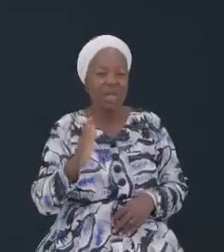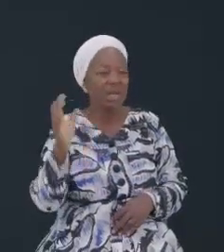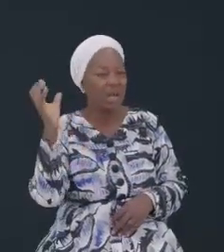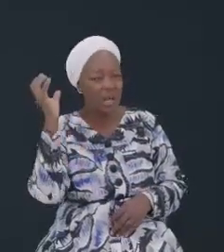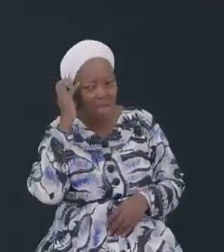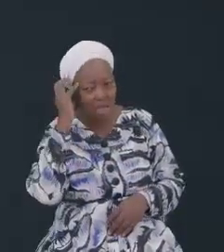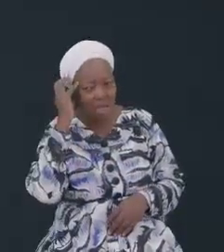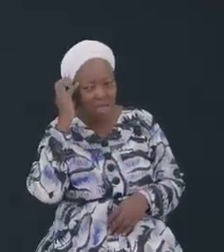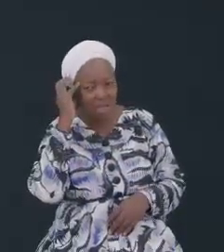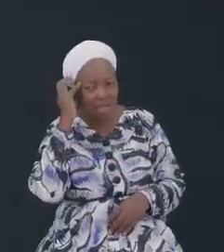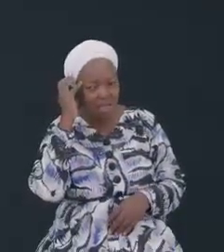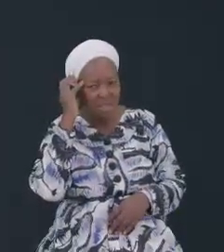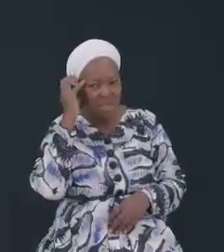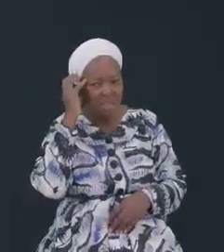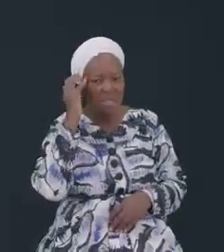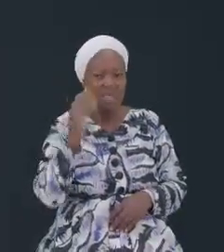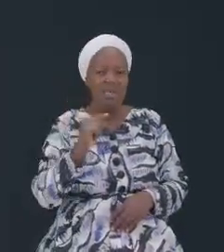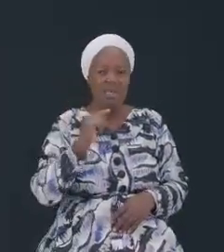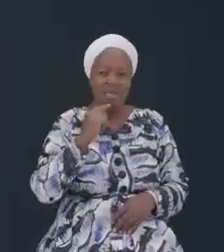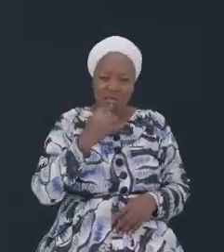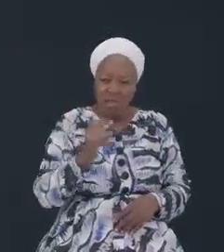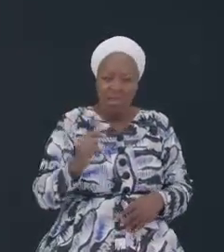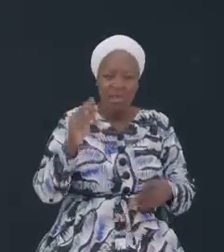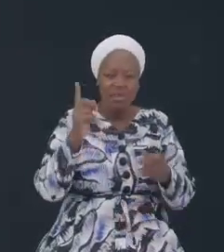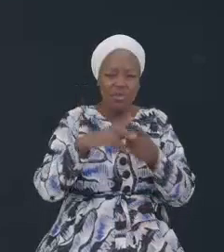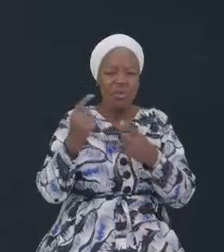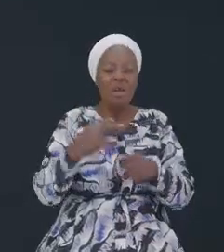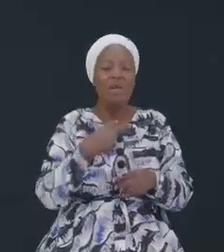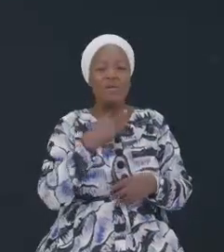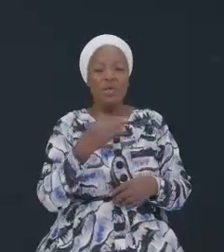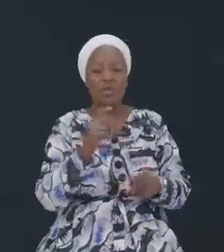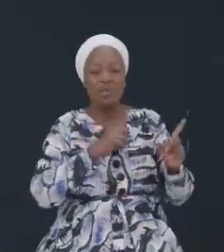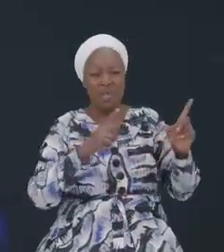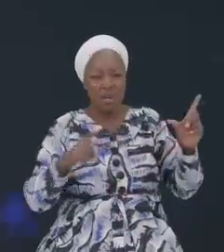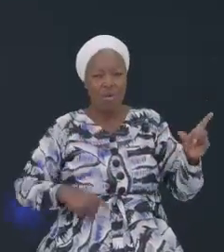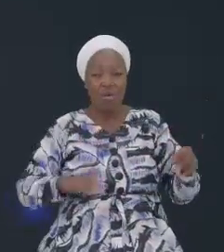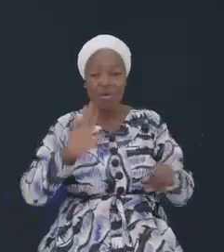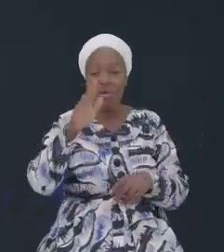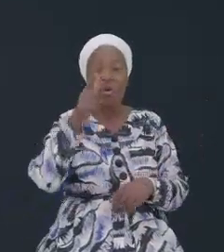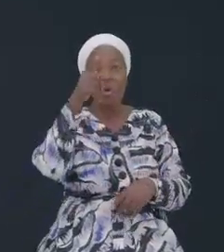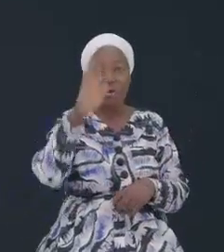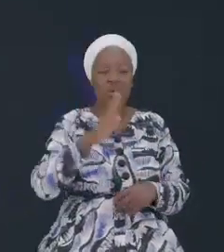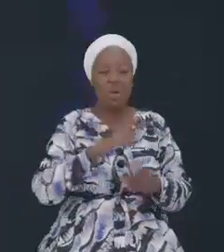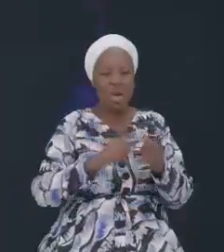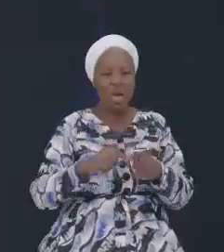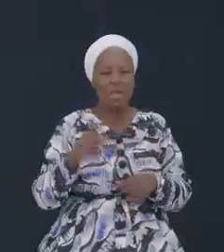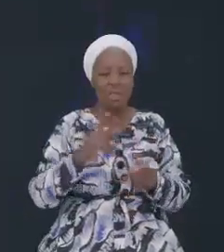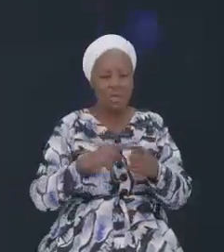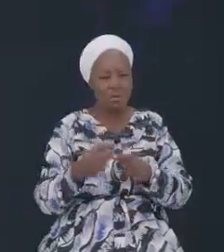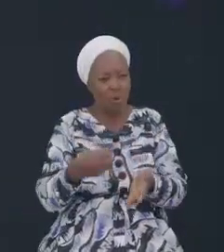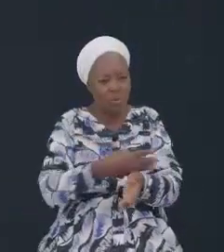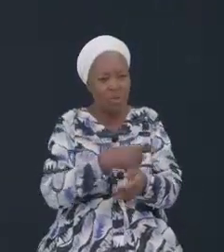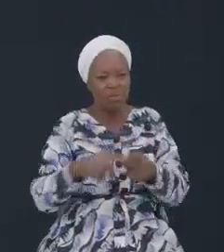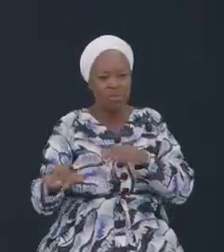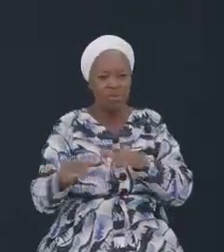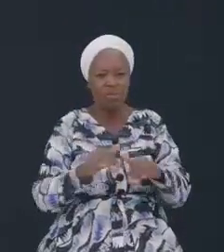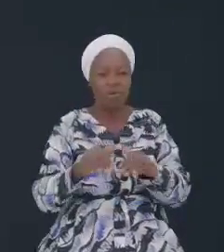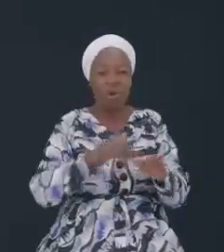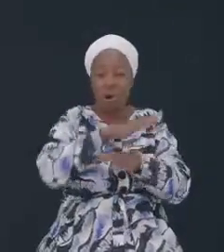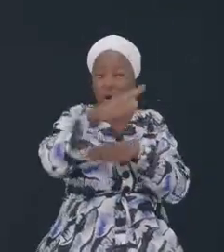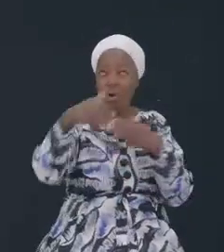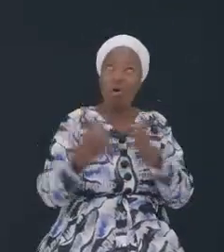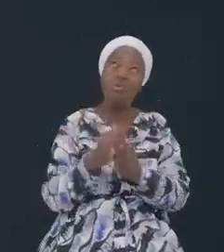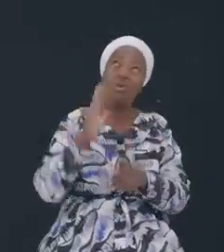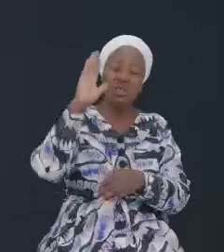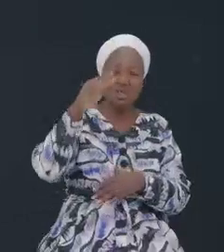hearken diligently unto the voice of the Lord thy God, and observe to do all his